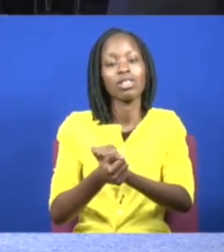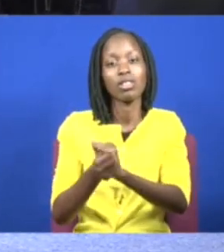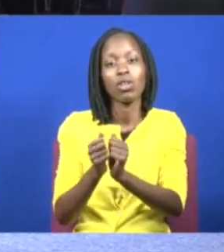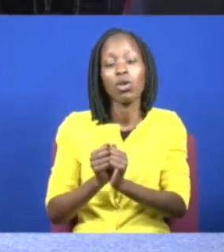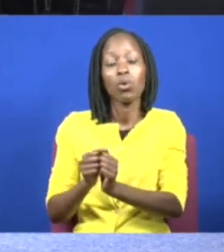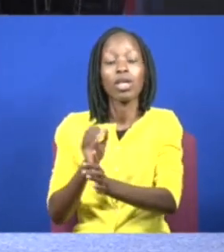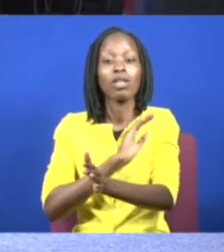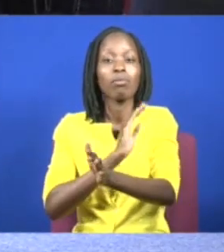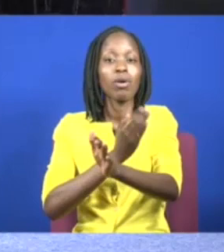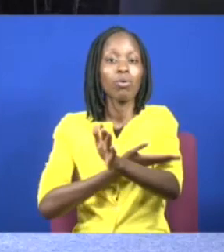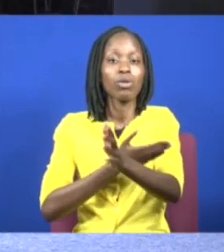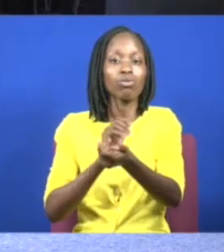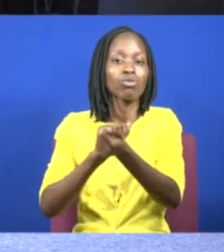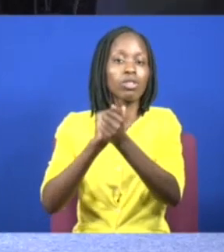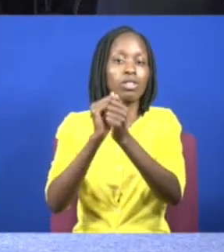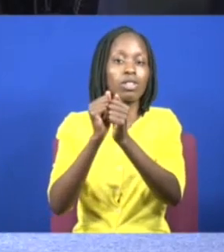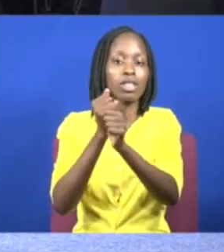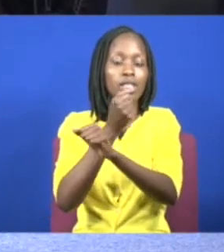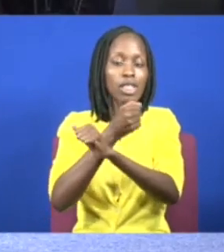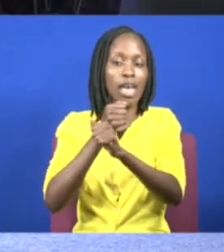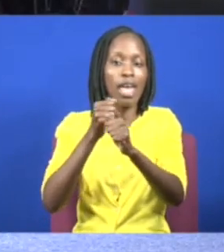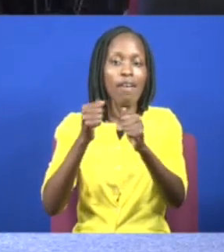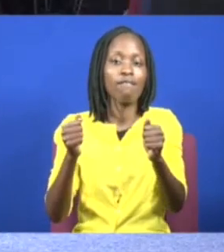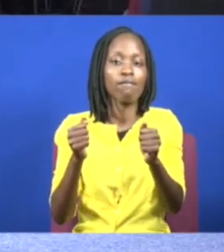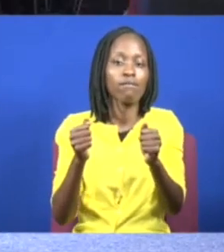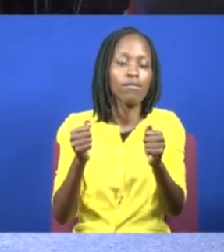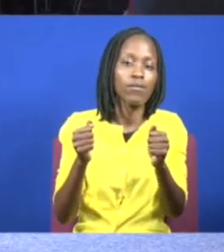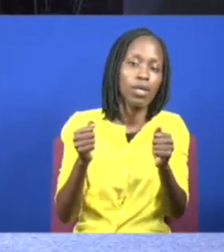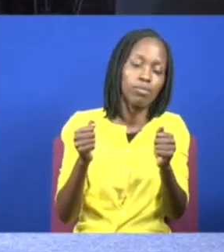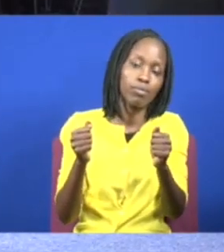change, with power to save.